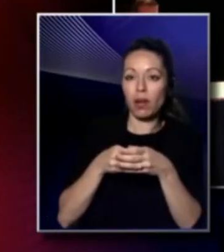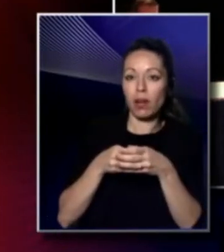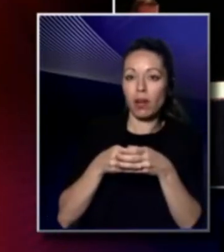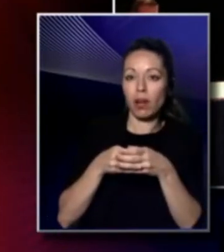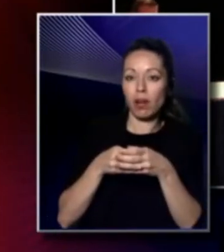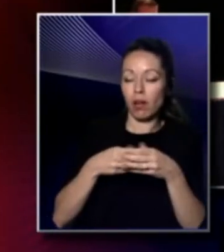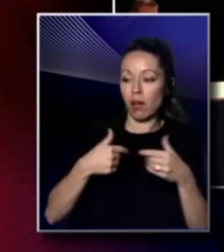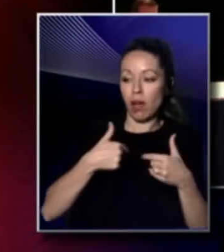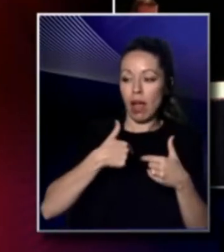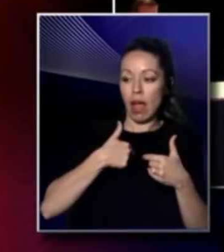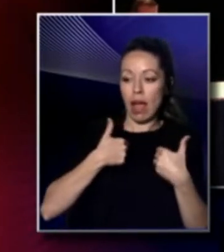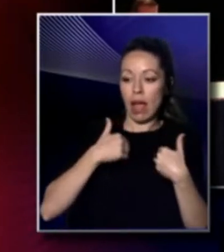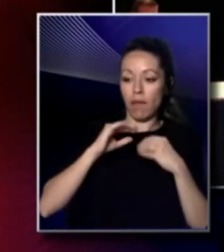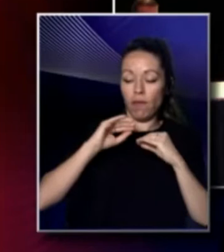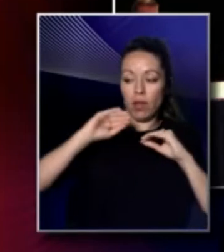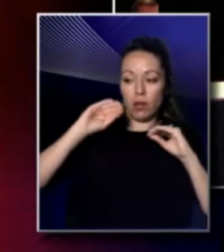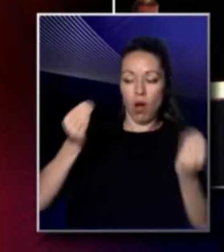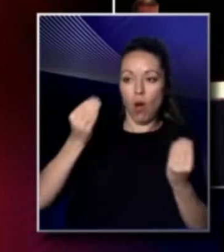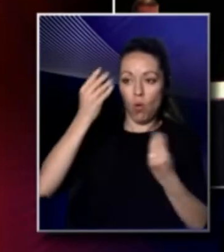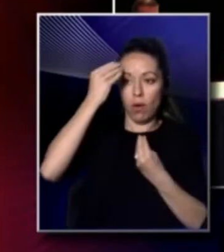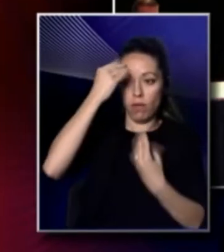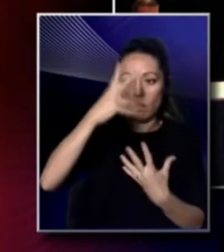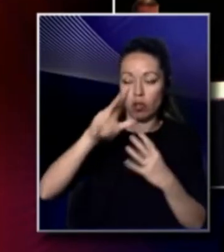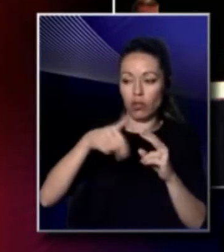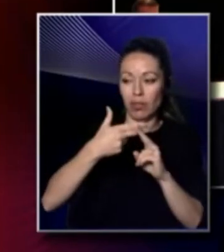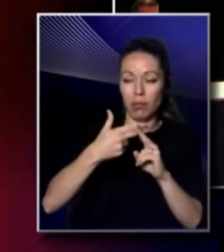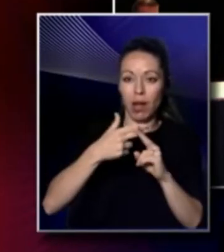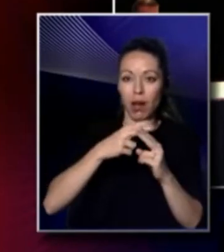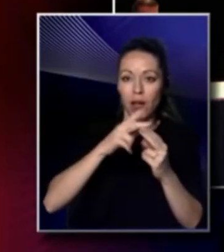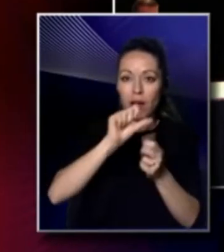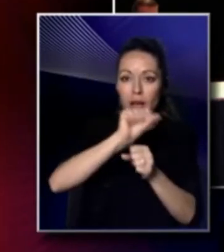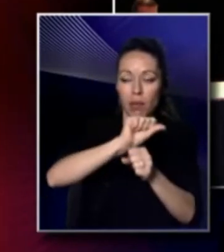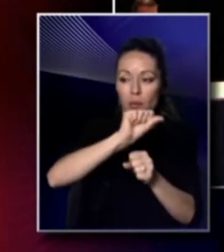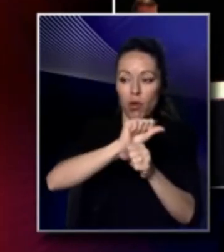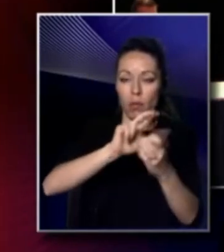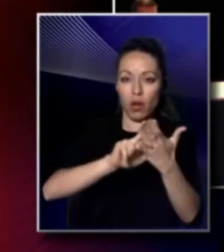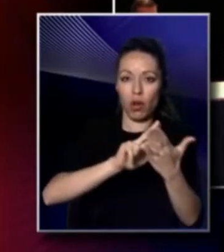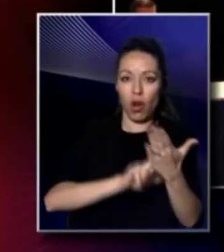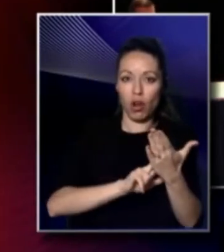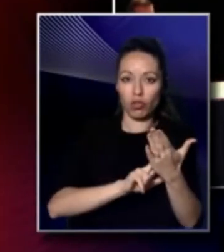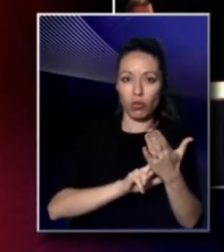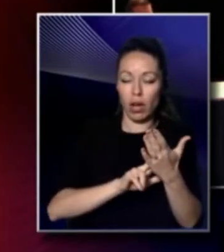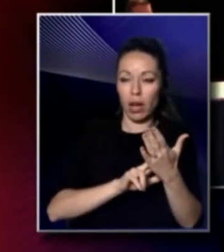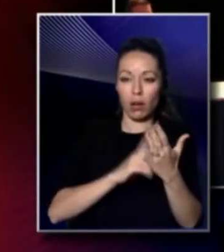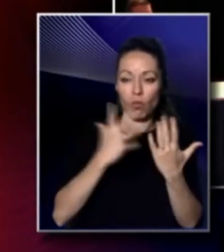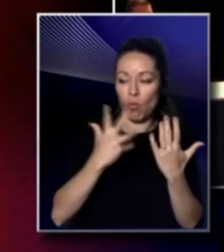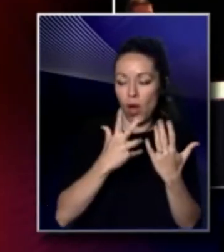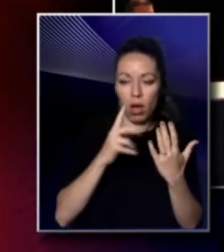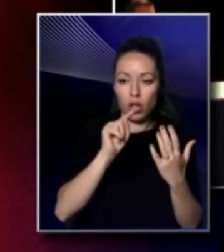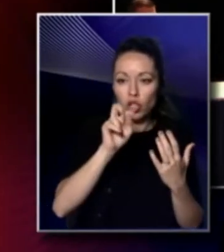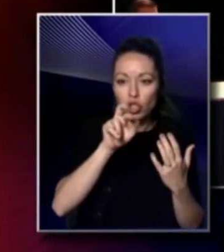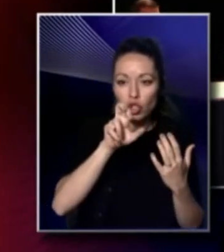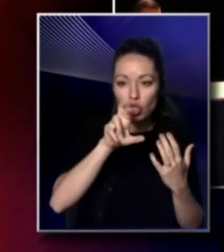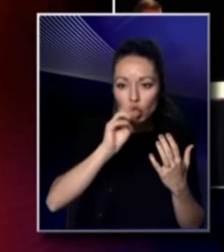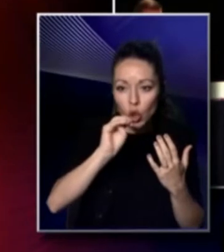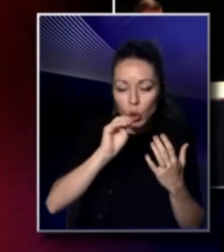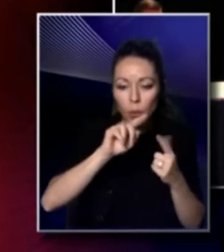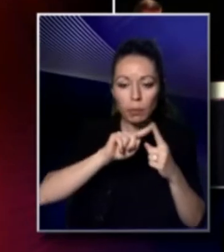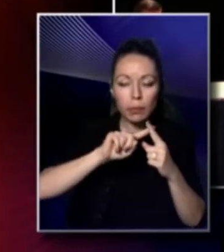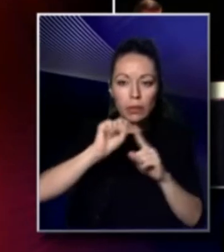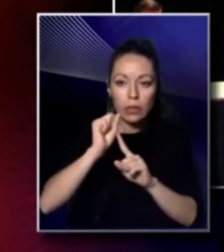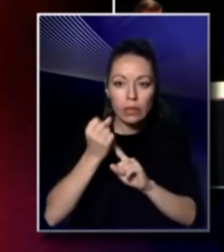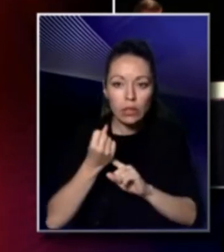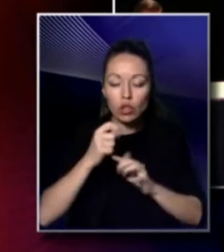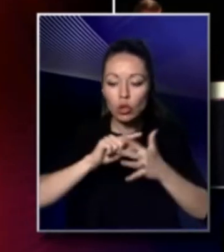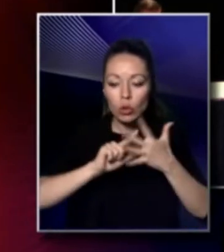have no information at all about the employment contract, what the terms and conditions might be. So if we're